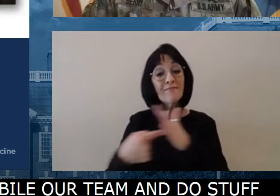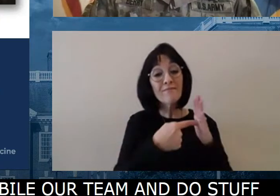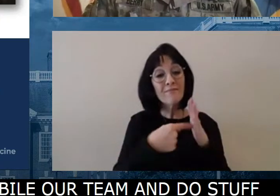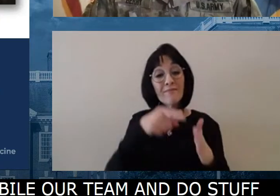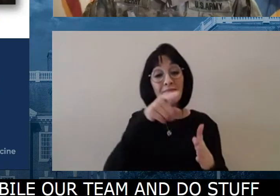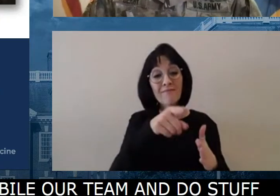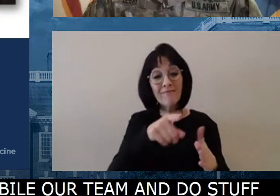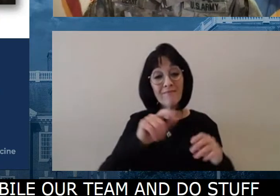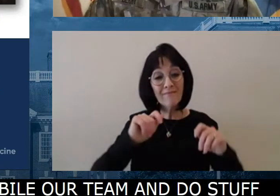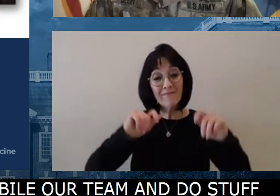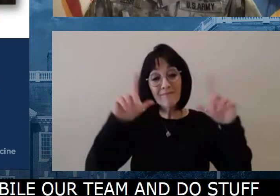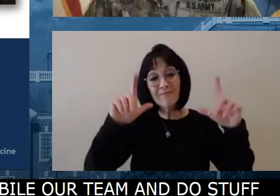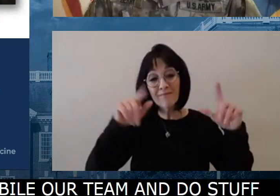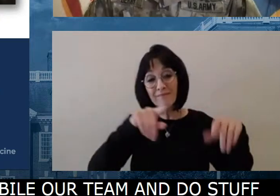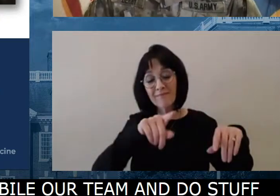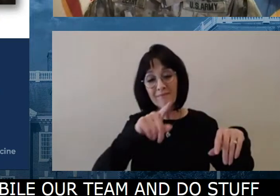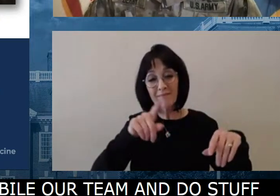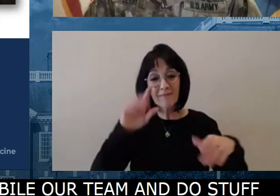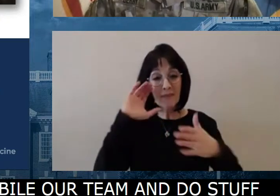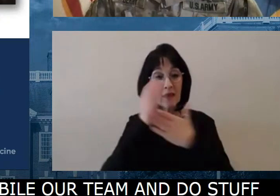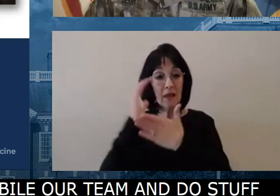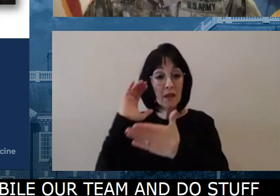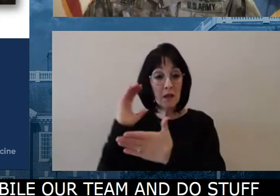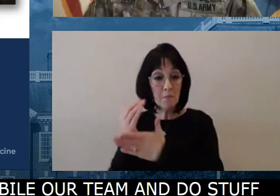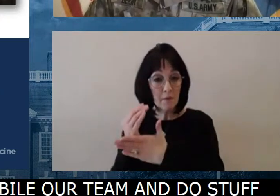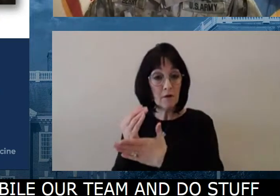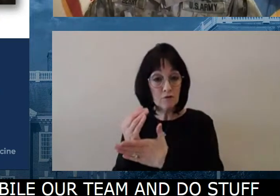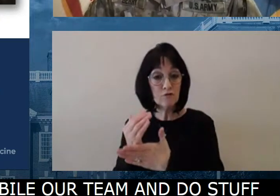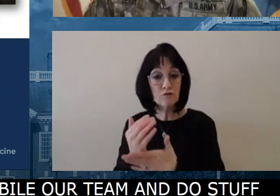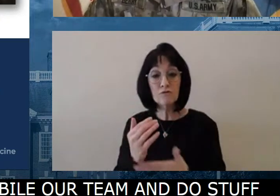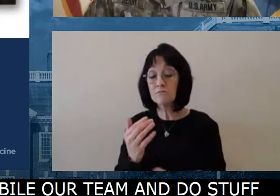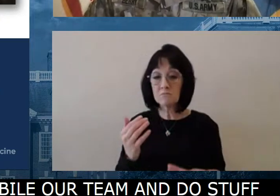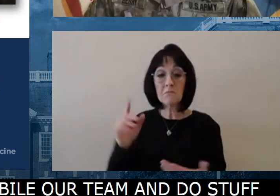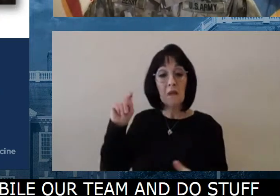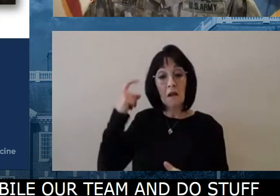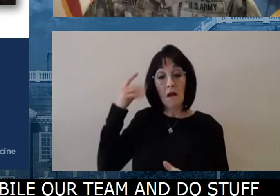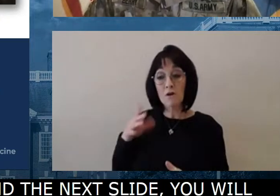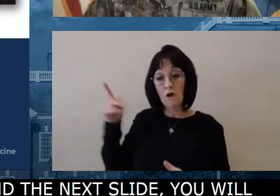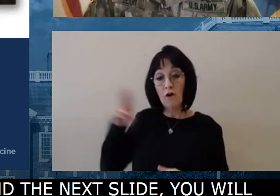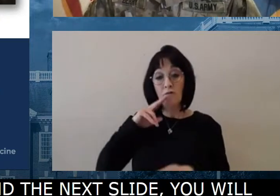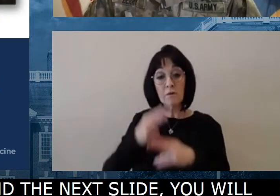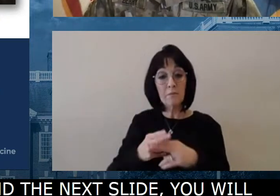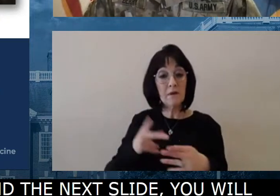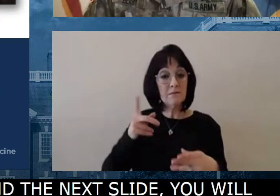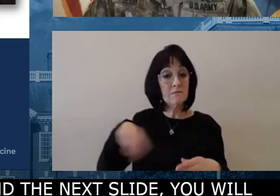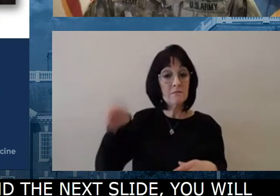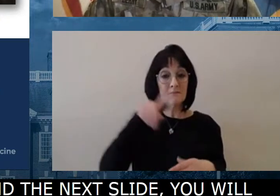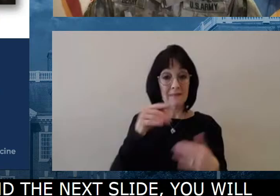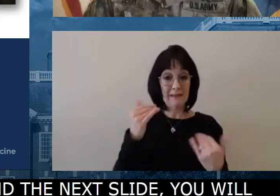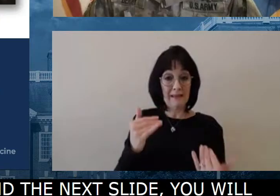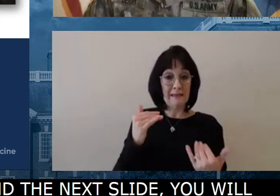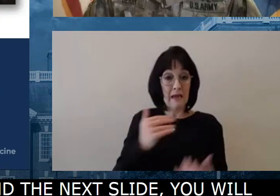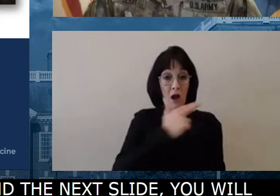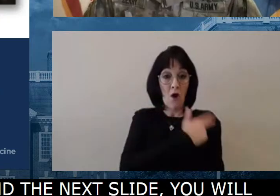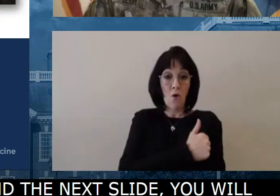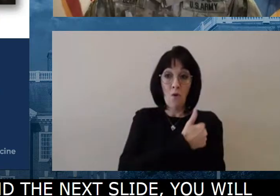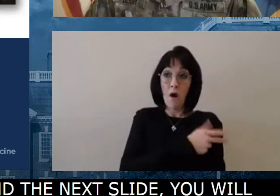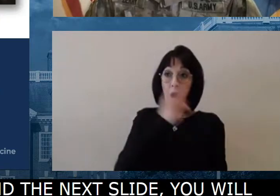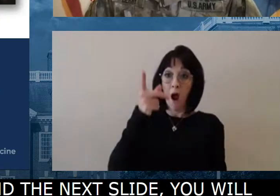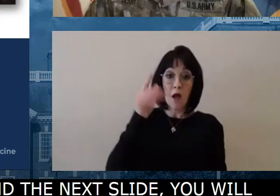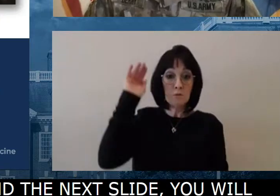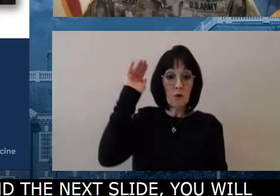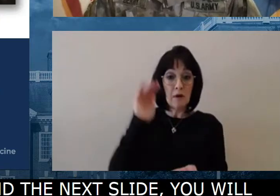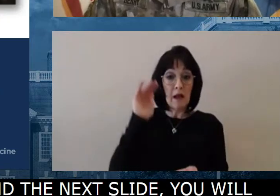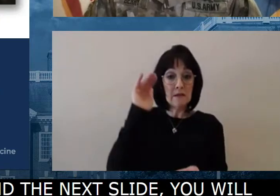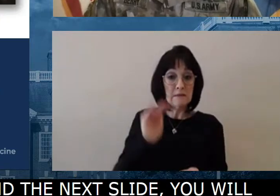Newcastle County. Fortunately, we didn't need it. The governor mentioned earlier about the reduction in hospitalizations, and we're